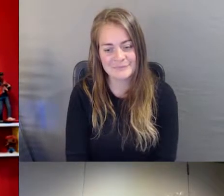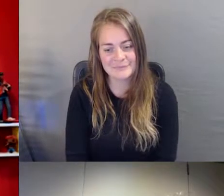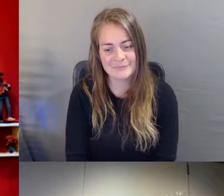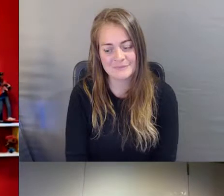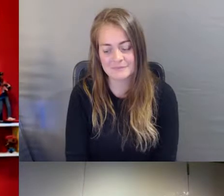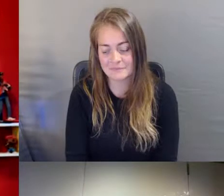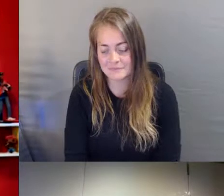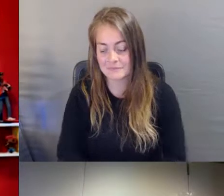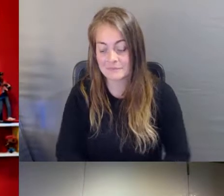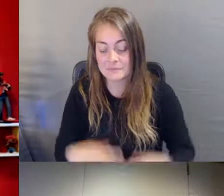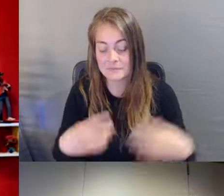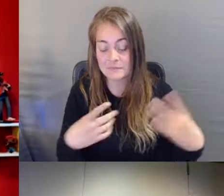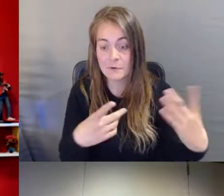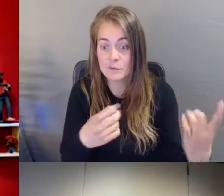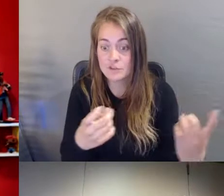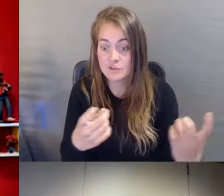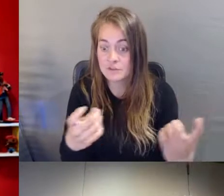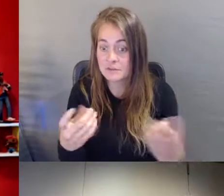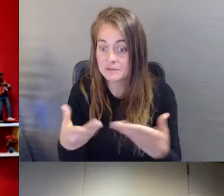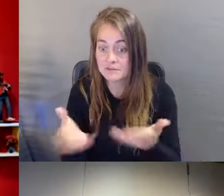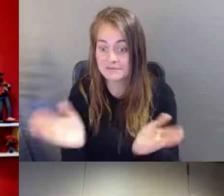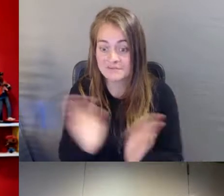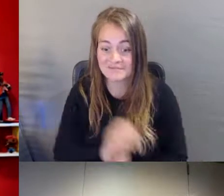Any questions, anyone?